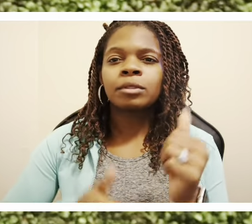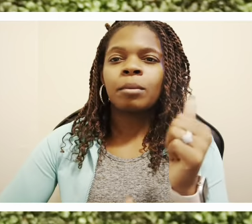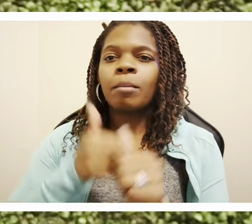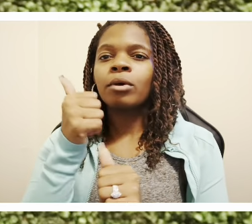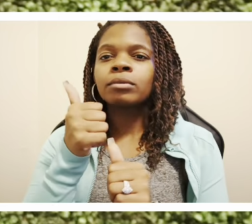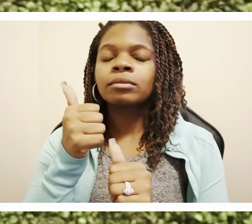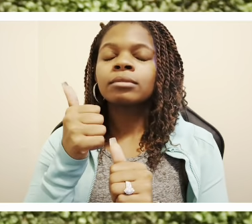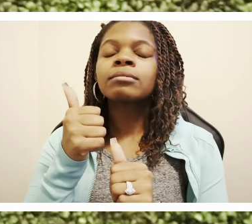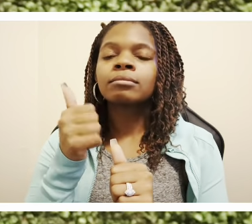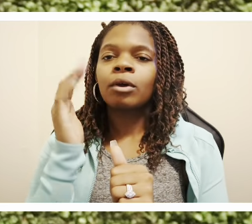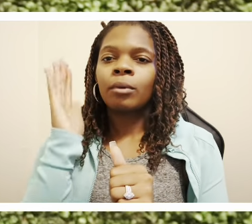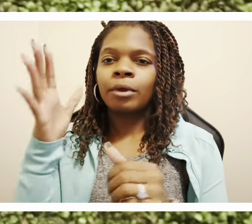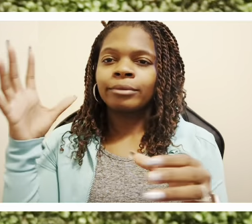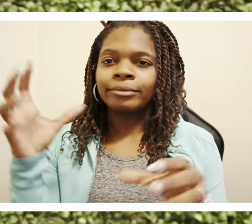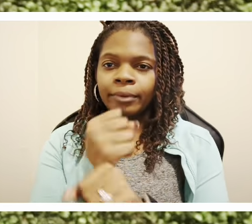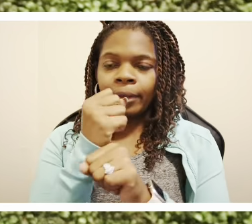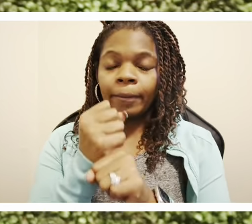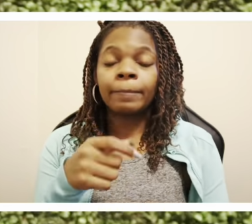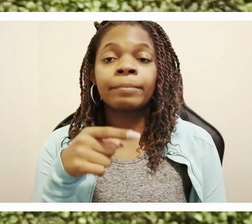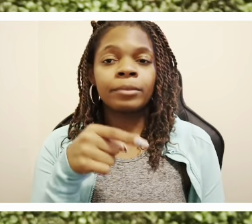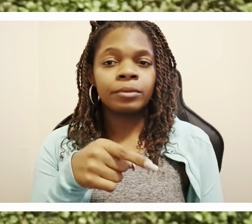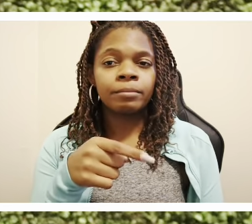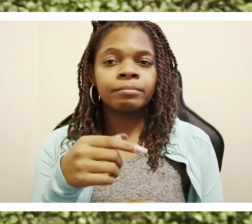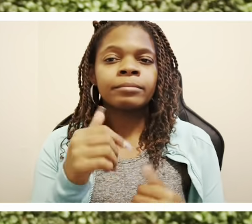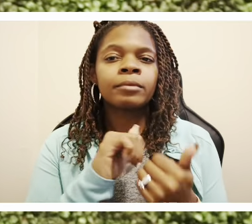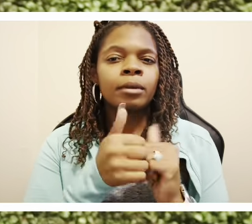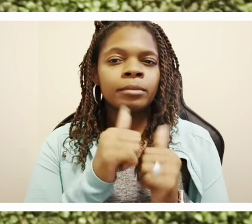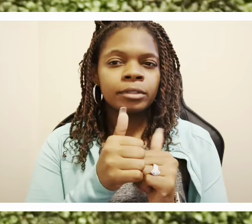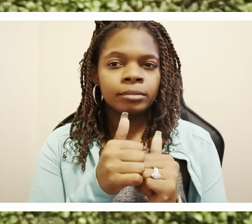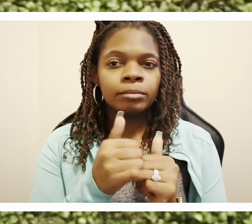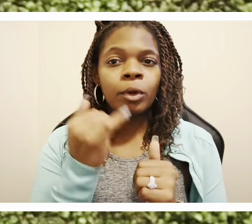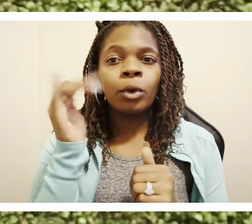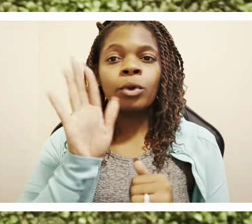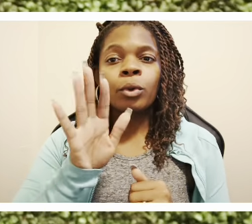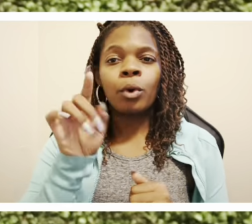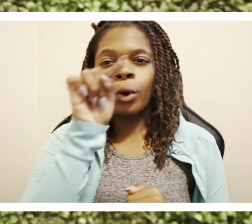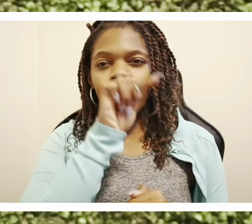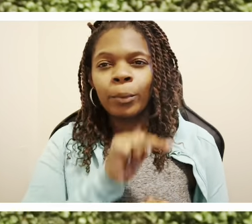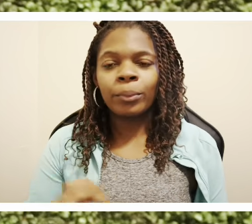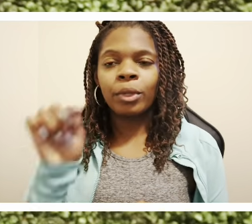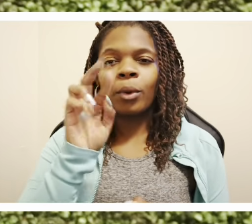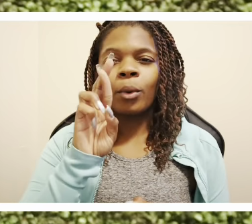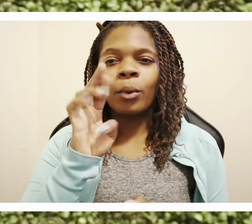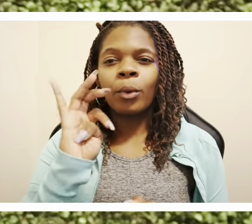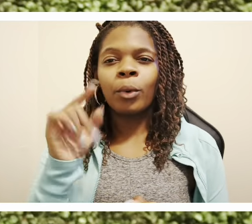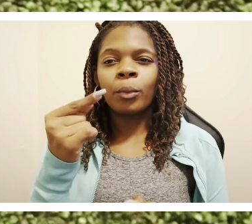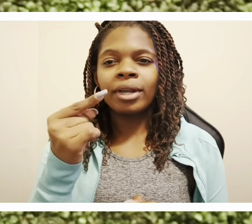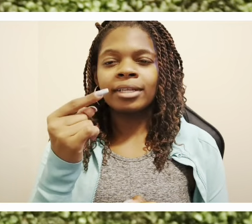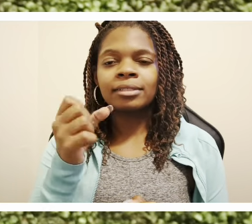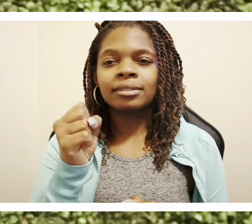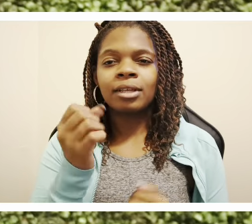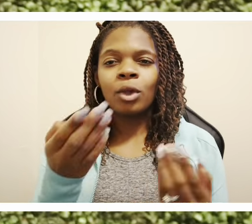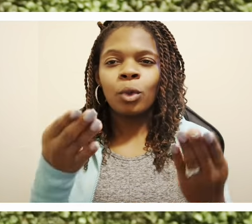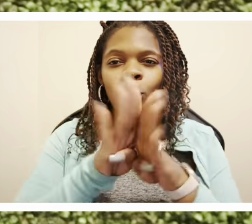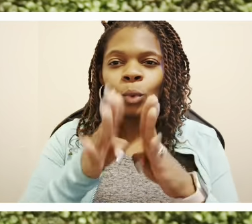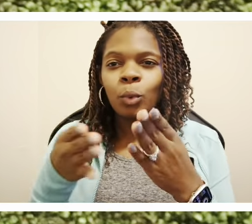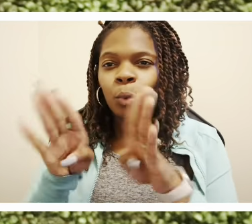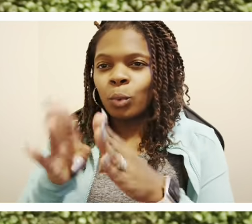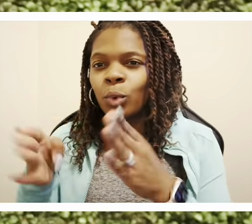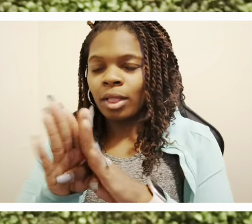rings. So, you know, how many calories did you burn? How long did you exercise in your stand